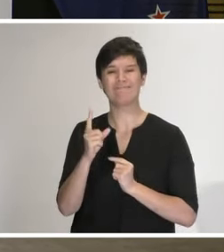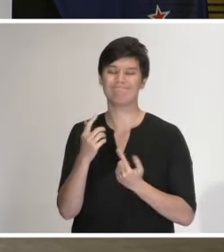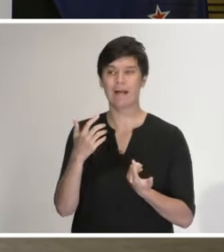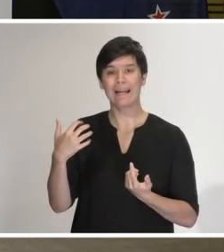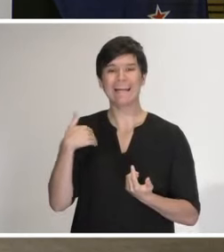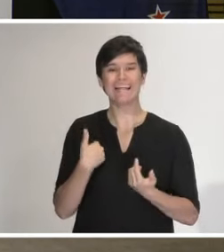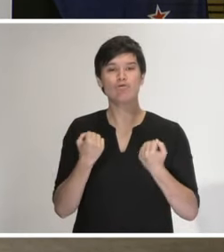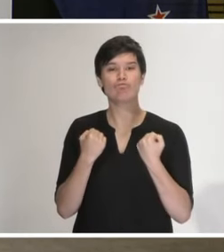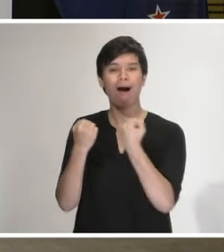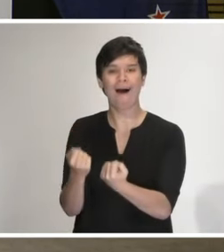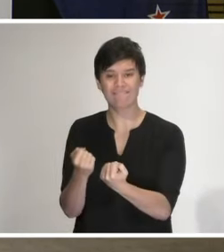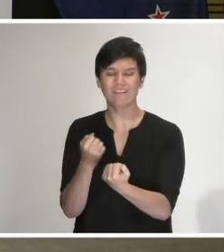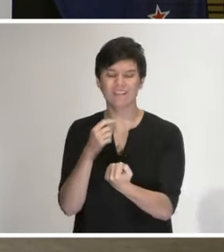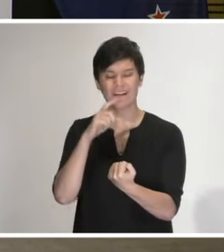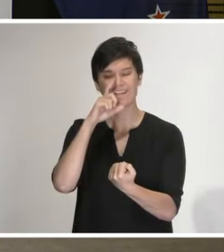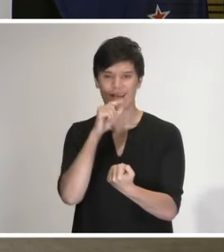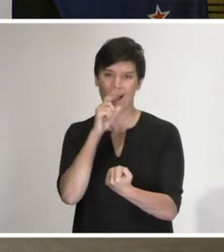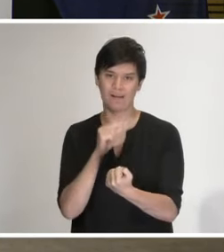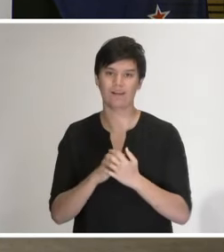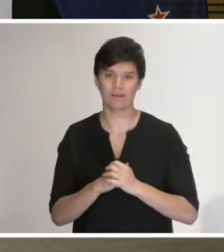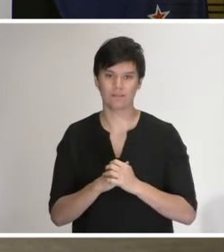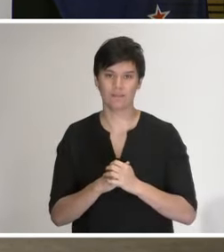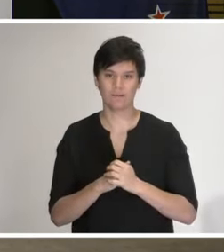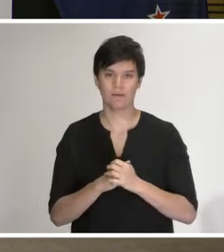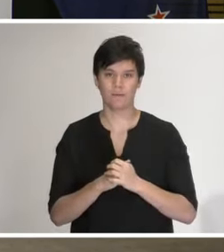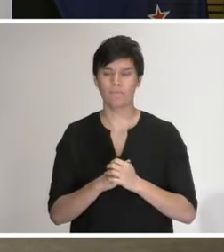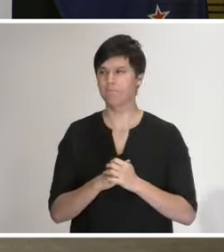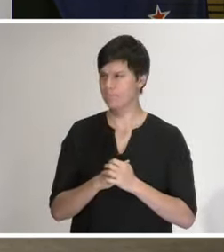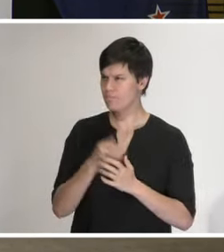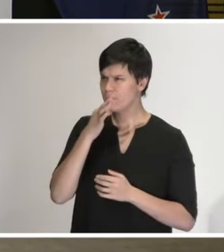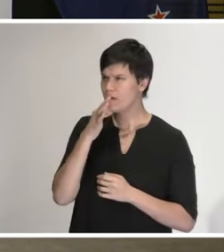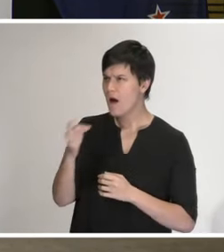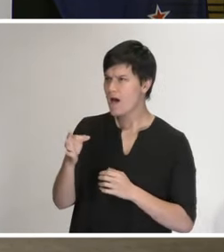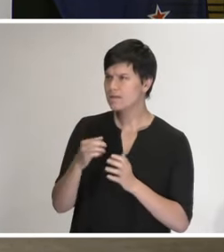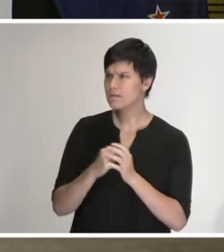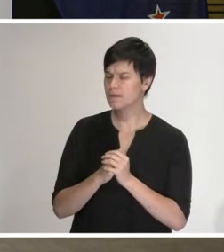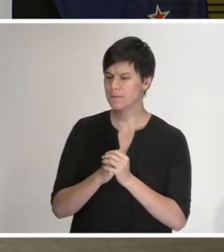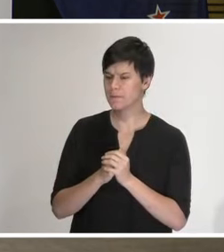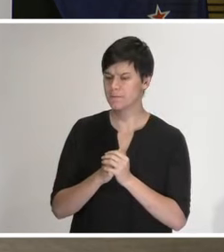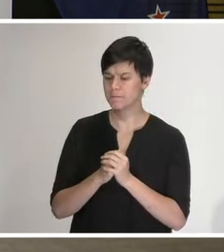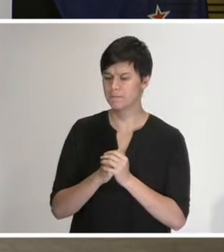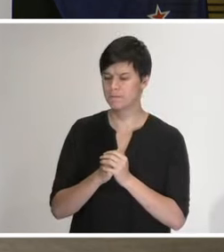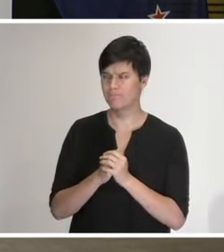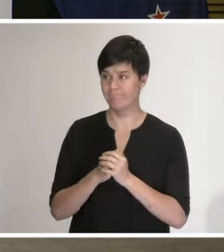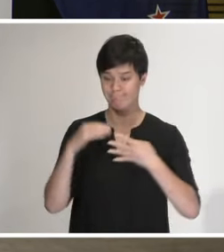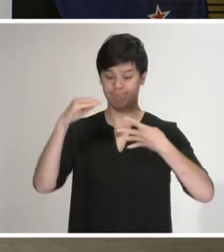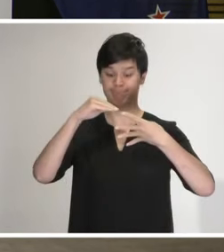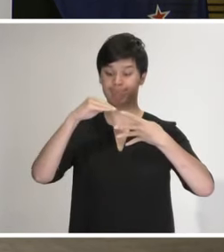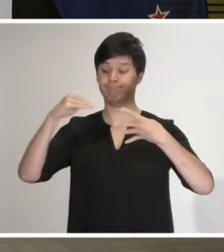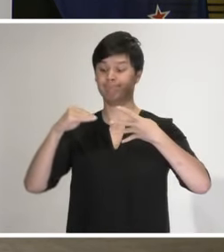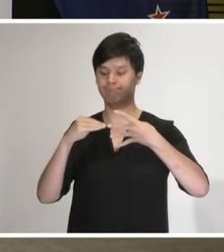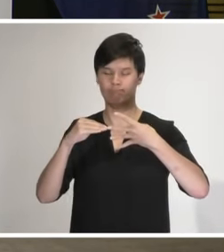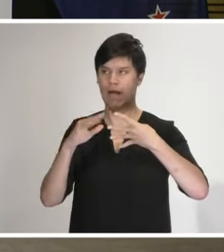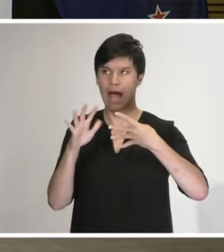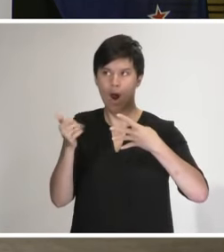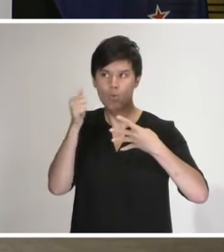fine. Do you have more details yet about the factors which would determine a drop out of alert level 4? Not yet. That